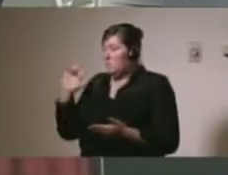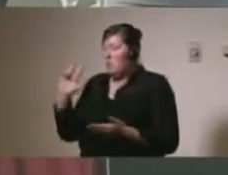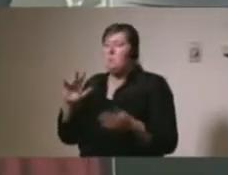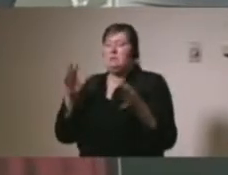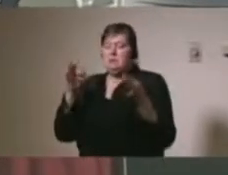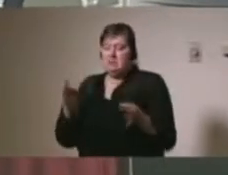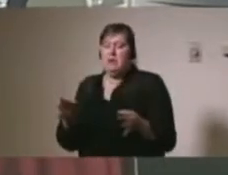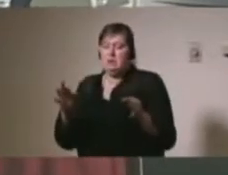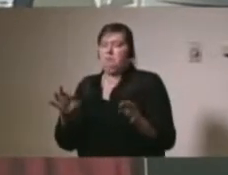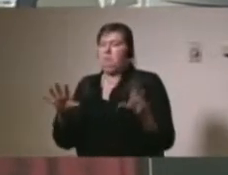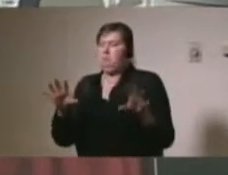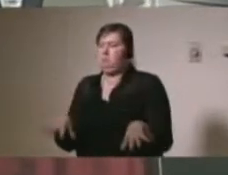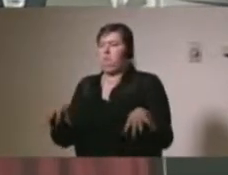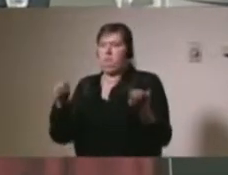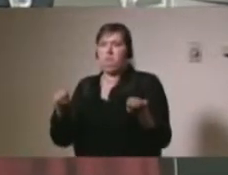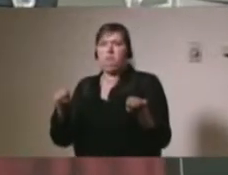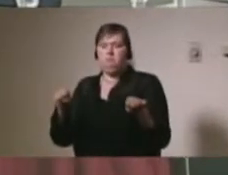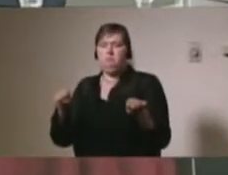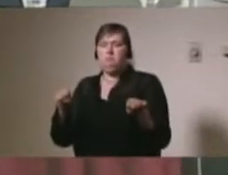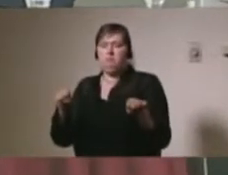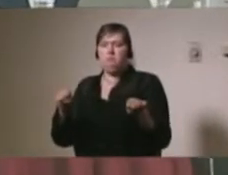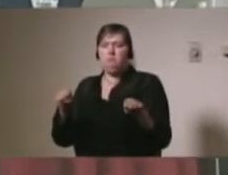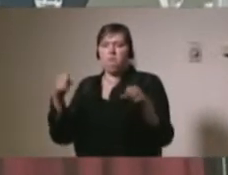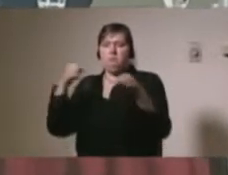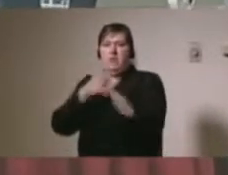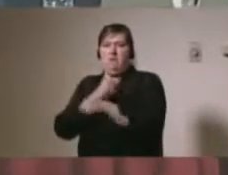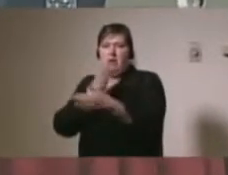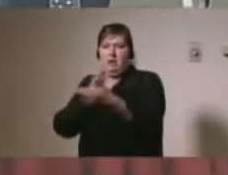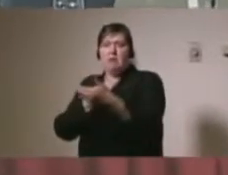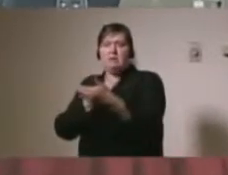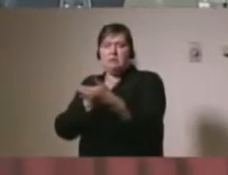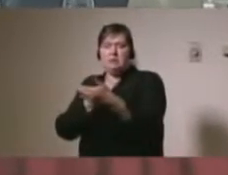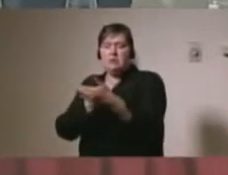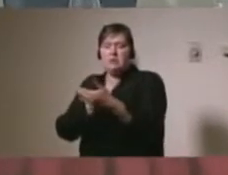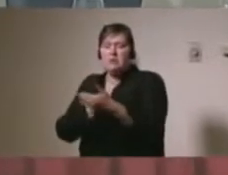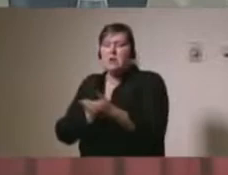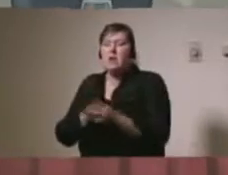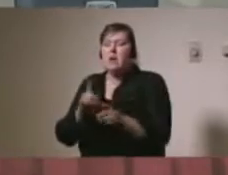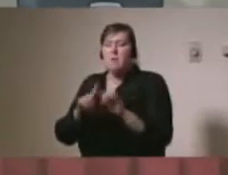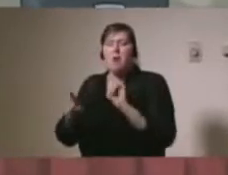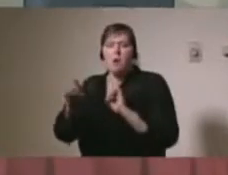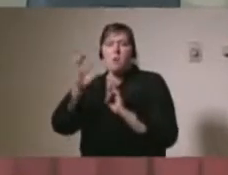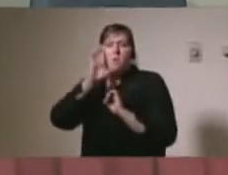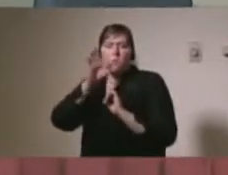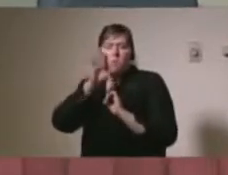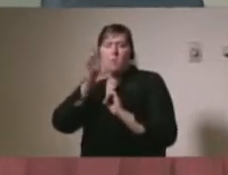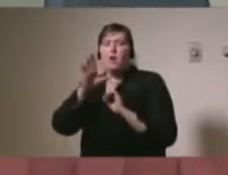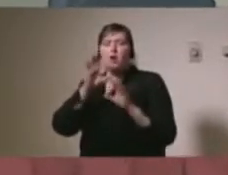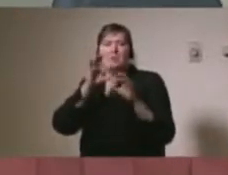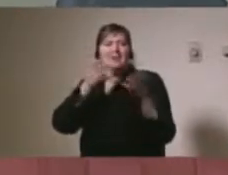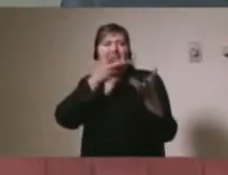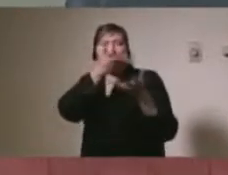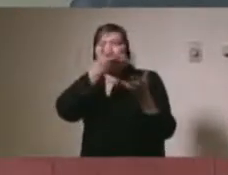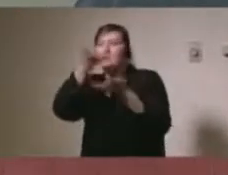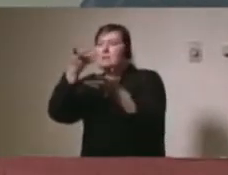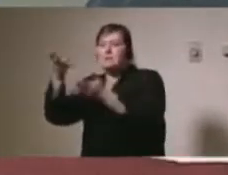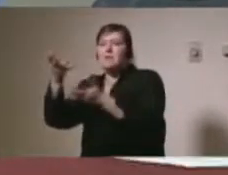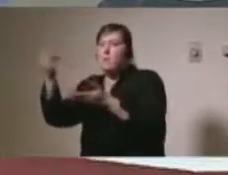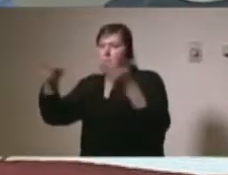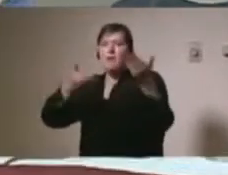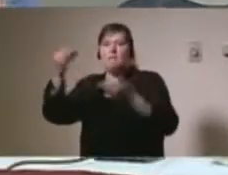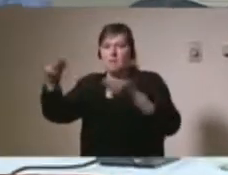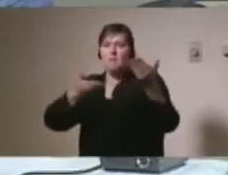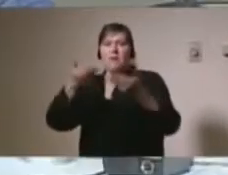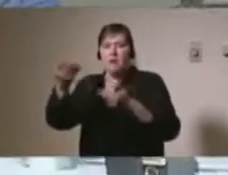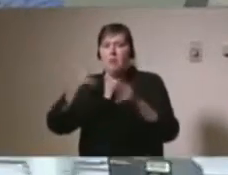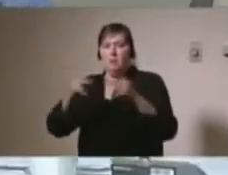challenge. So there is going to be a lot of communication with the community. It's going to invite people to come in and have